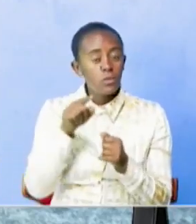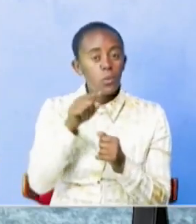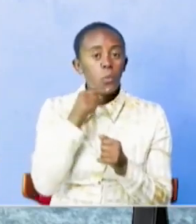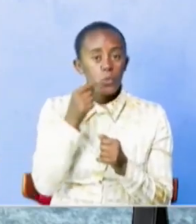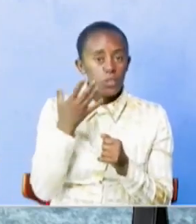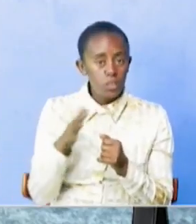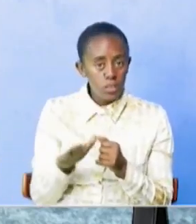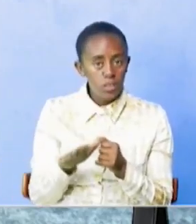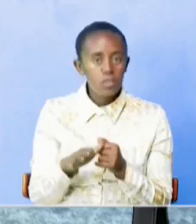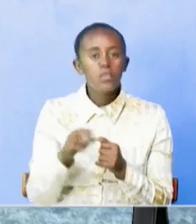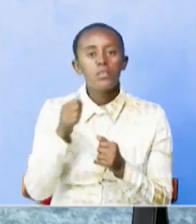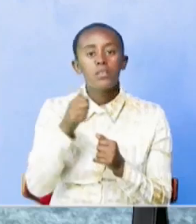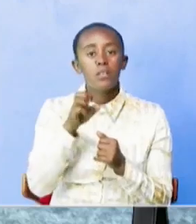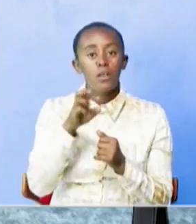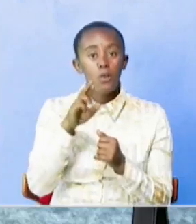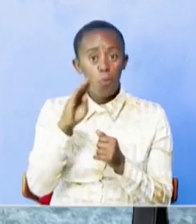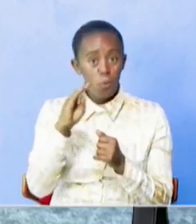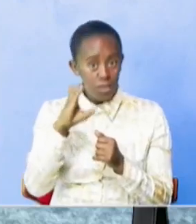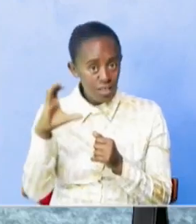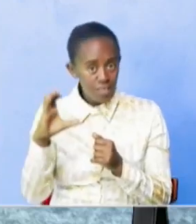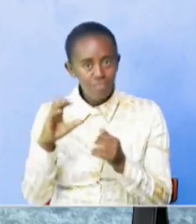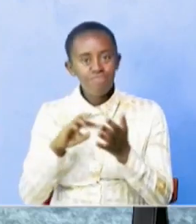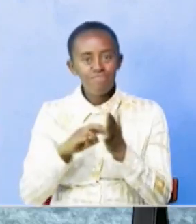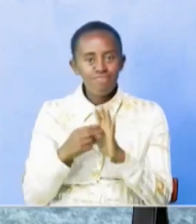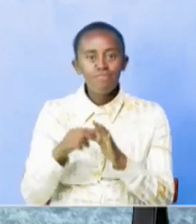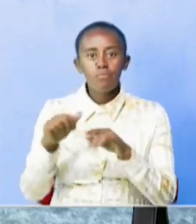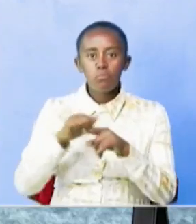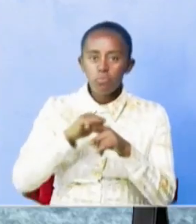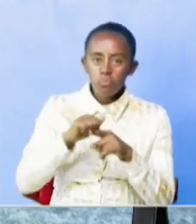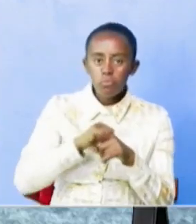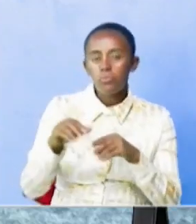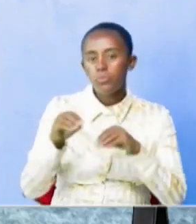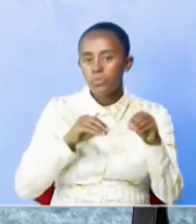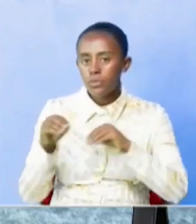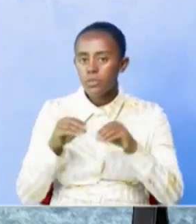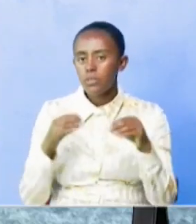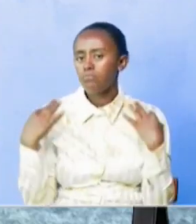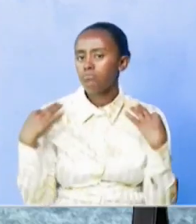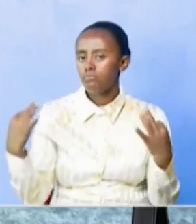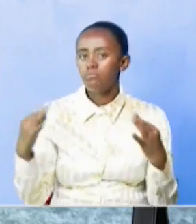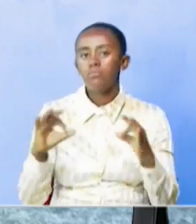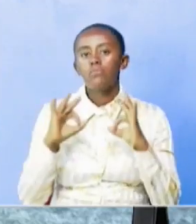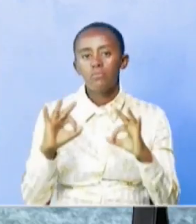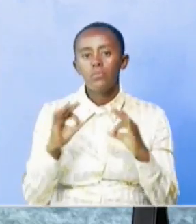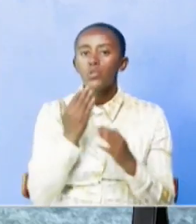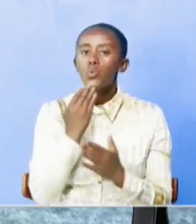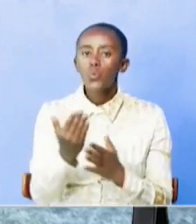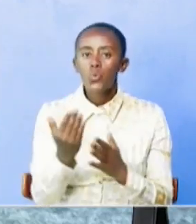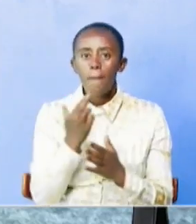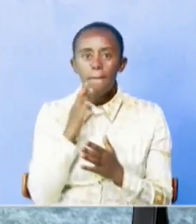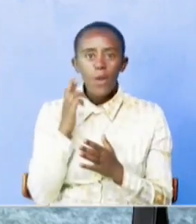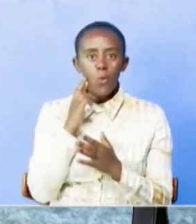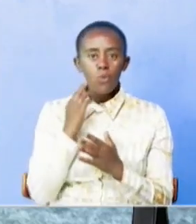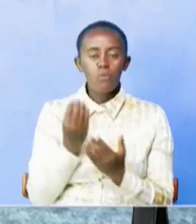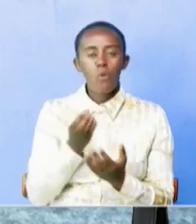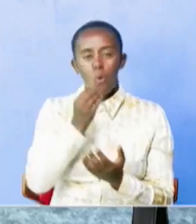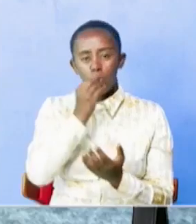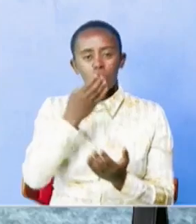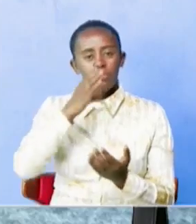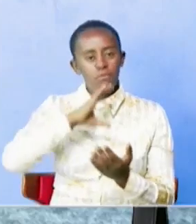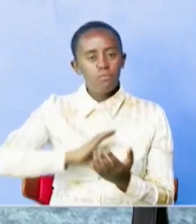said aerobic exercises are good for our health because we take in